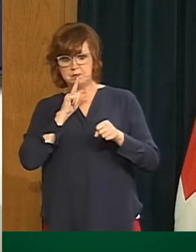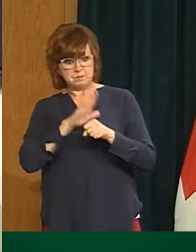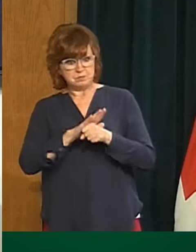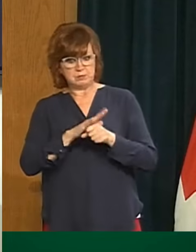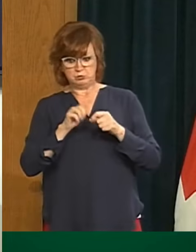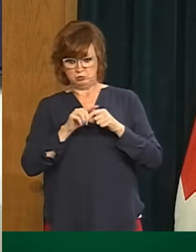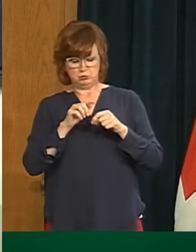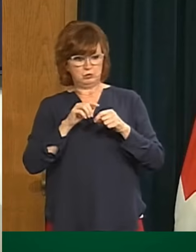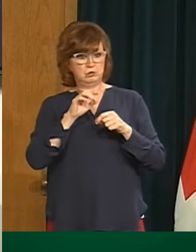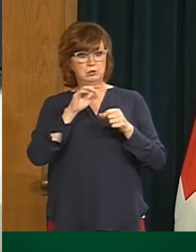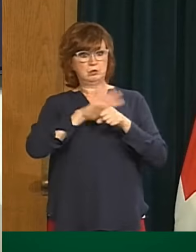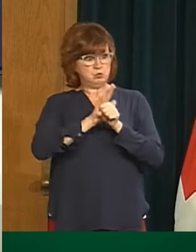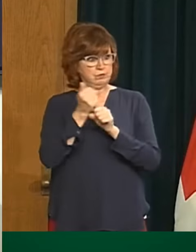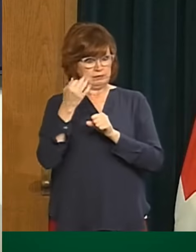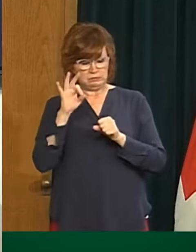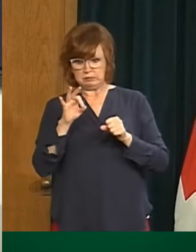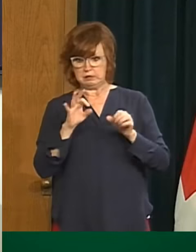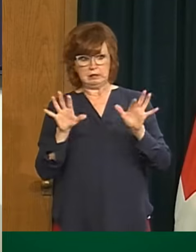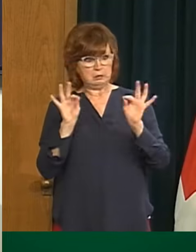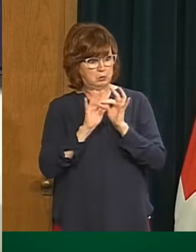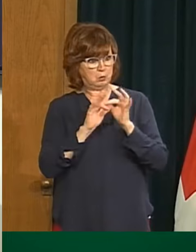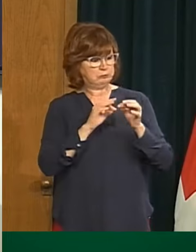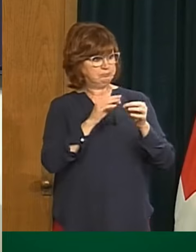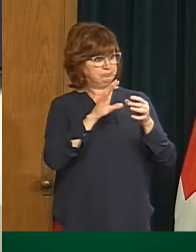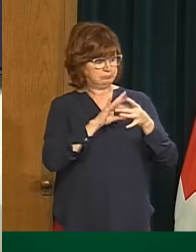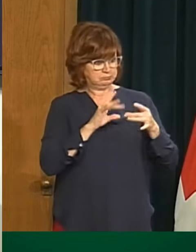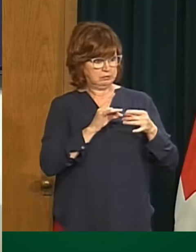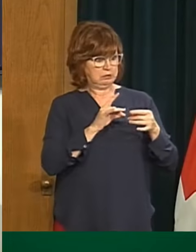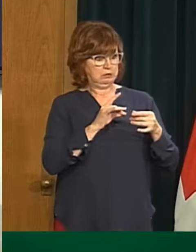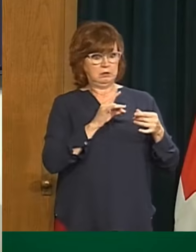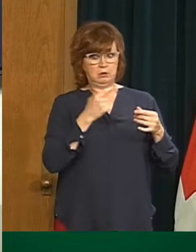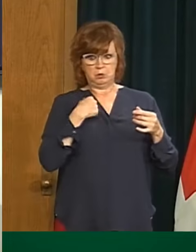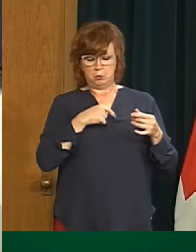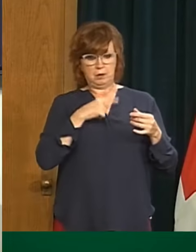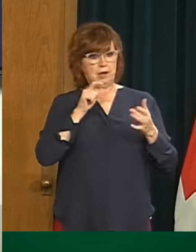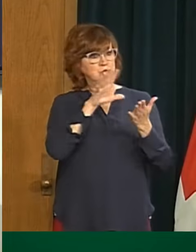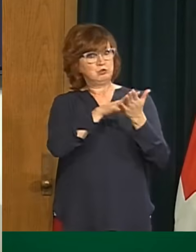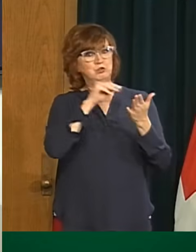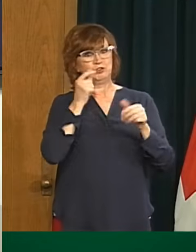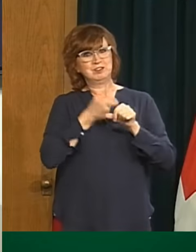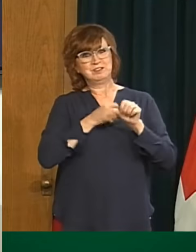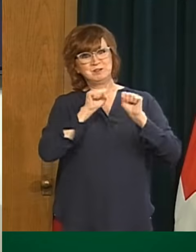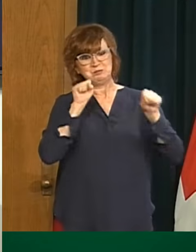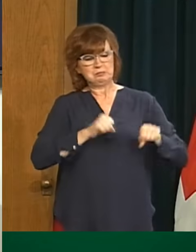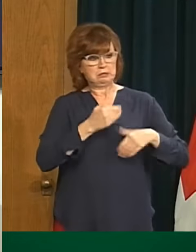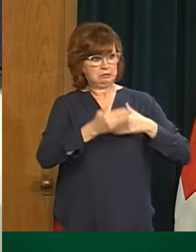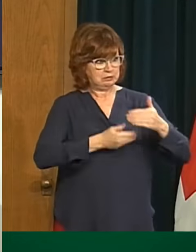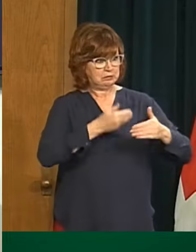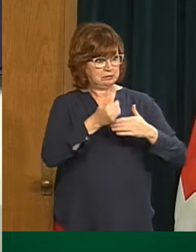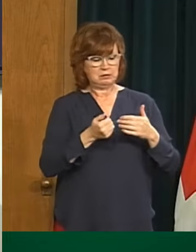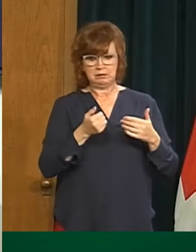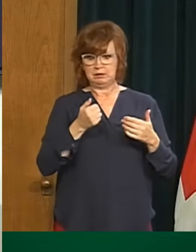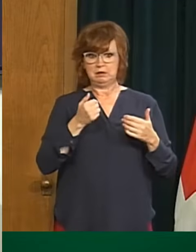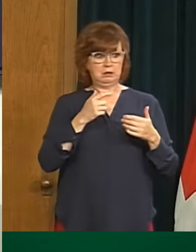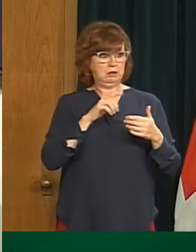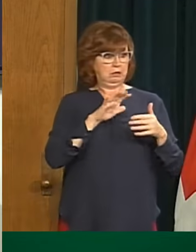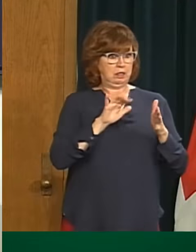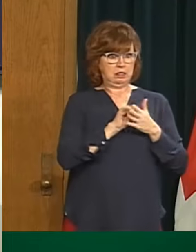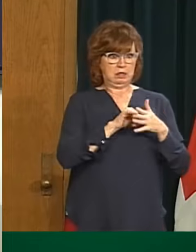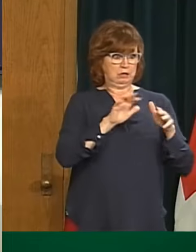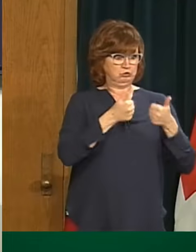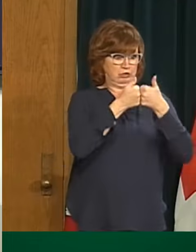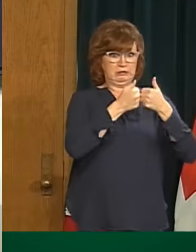impact our organization around COVID-19 are no different than that. As we will learn from this virus, we will learn from some of the challenges